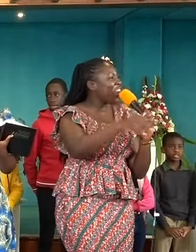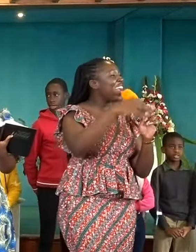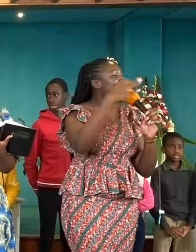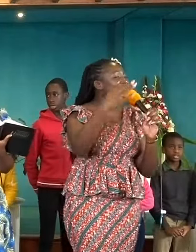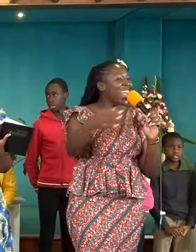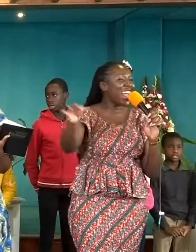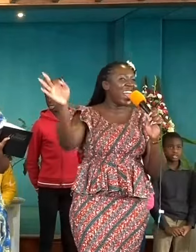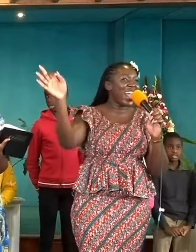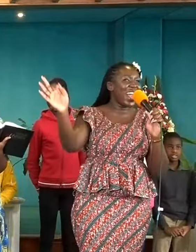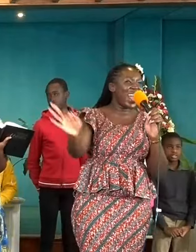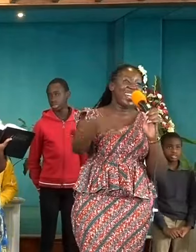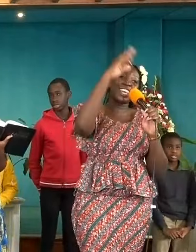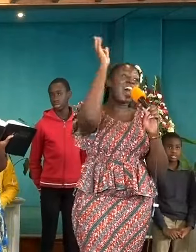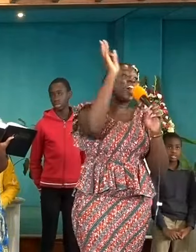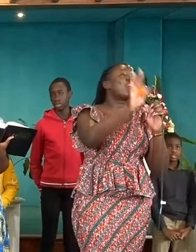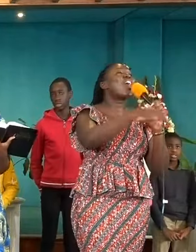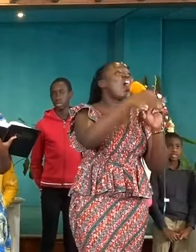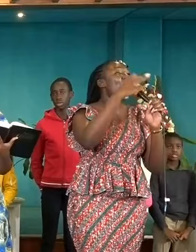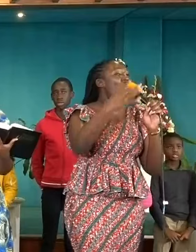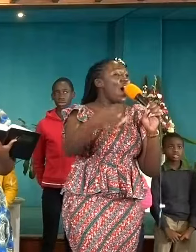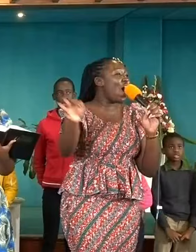Grace, grace,